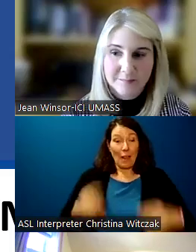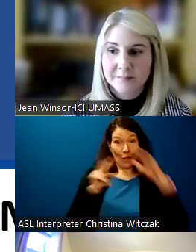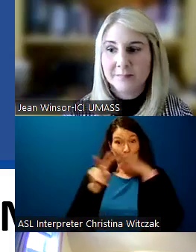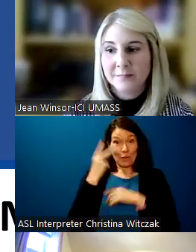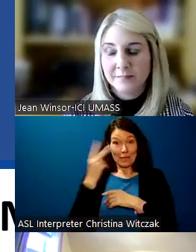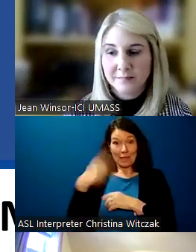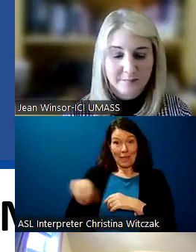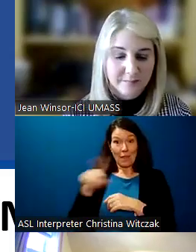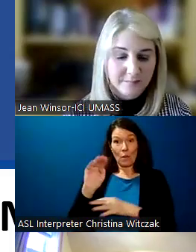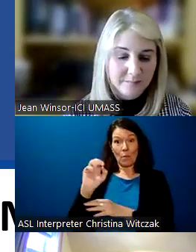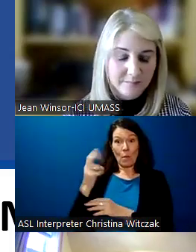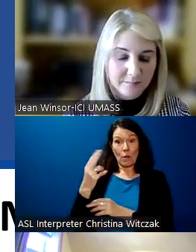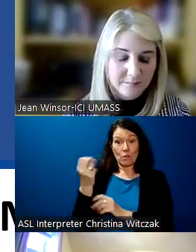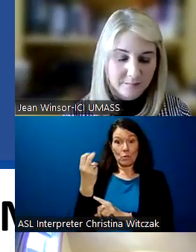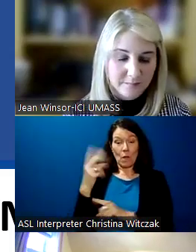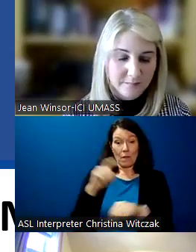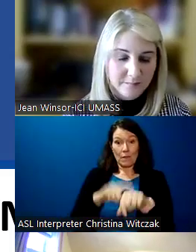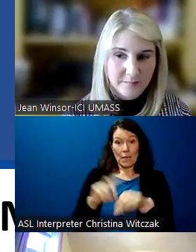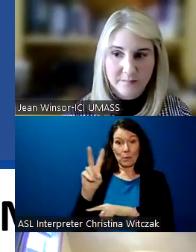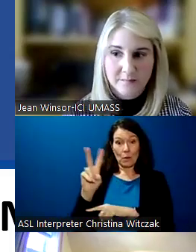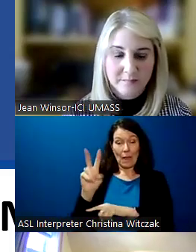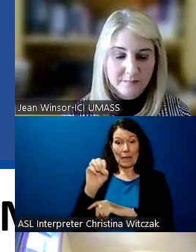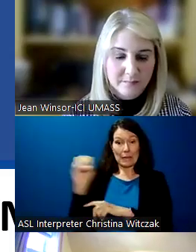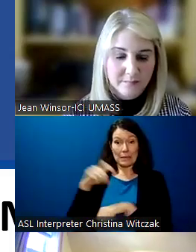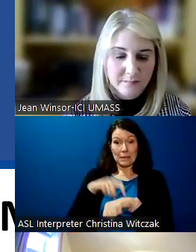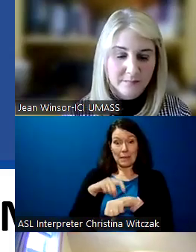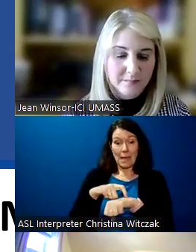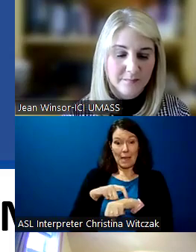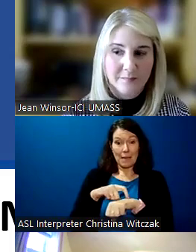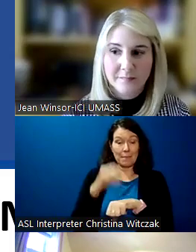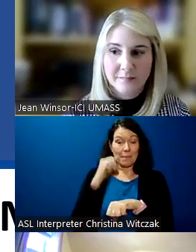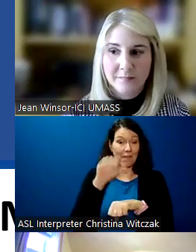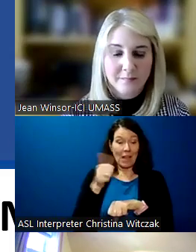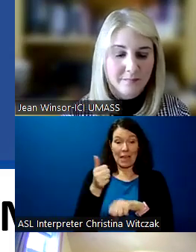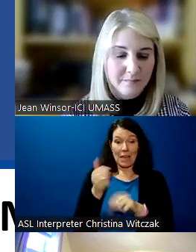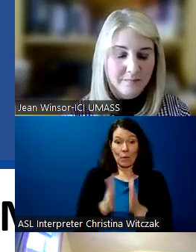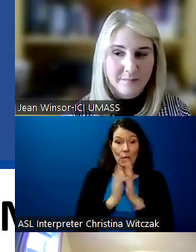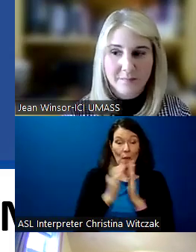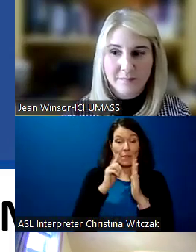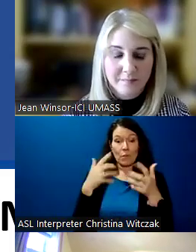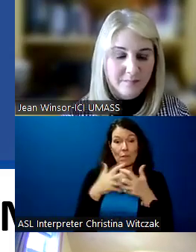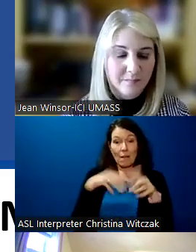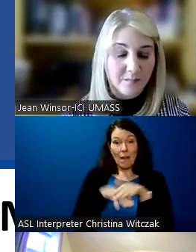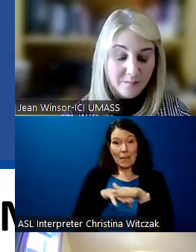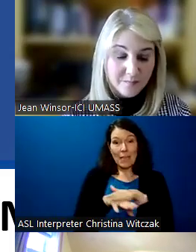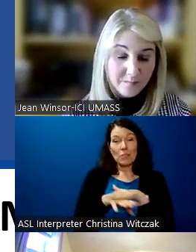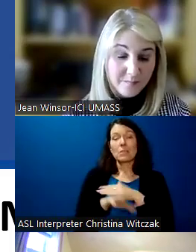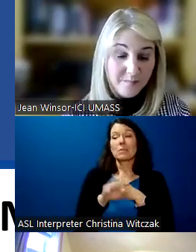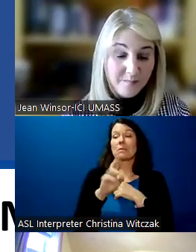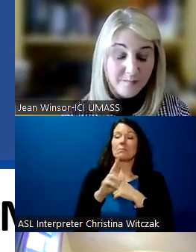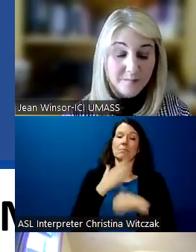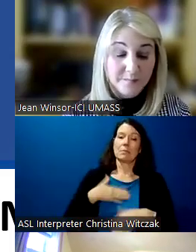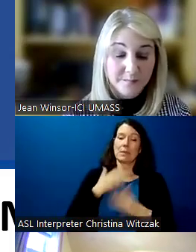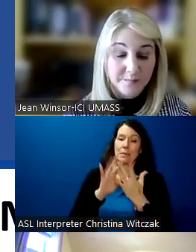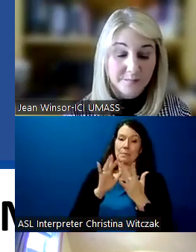on March the 12th at 2 p.m. Eastern time. In the meantime, if you have any requests for accommodations or any additional questions, please reach